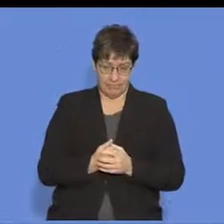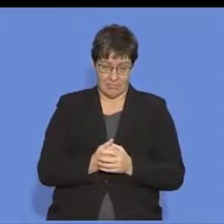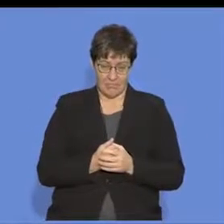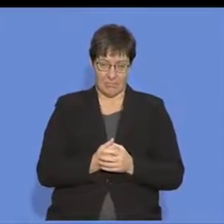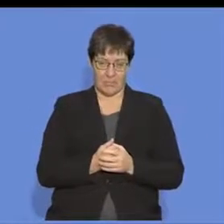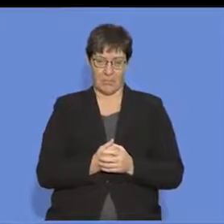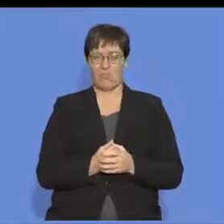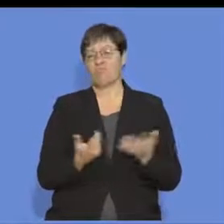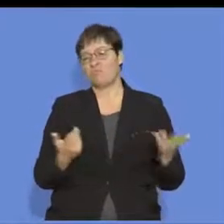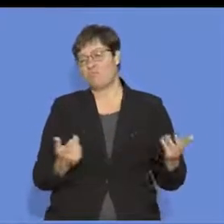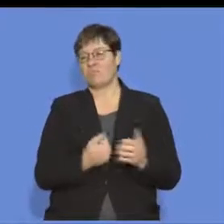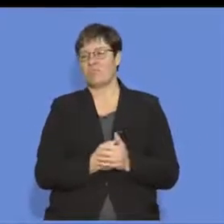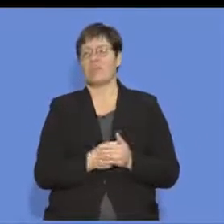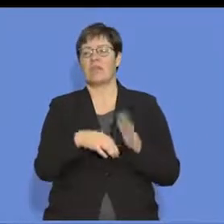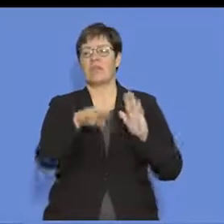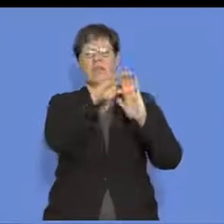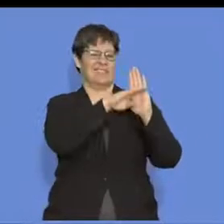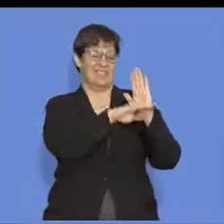Like listing,